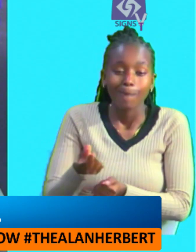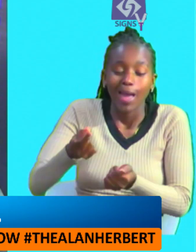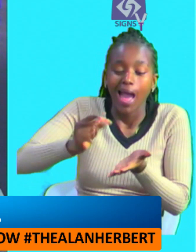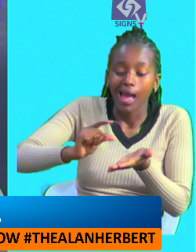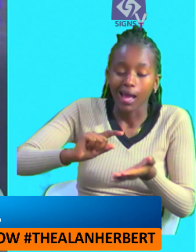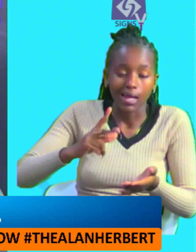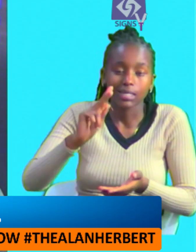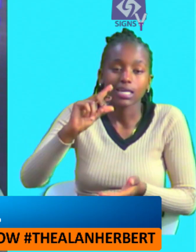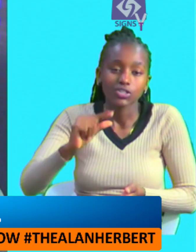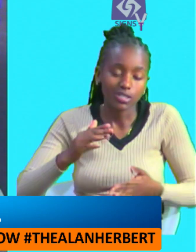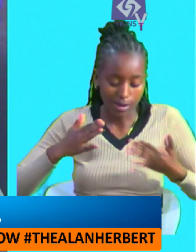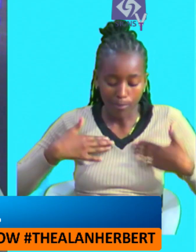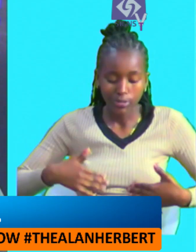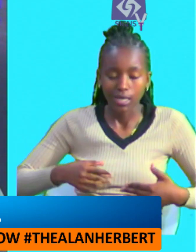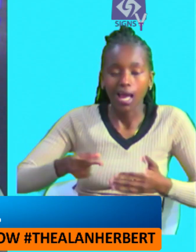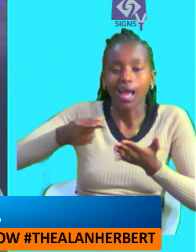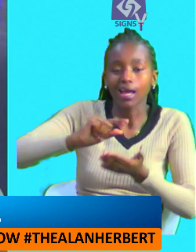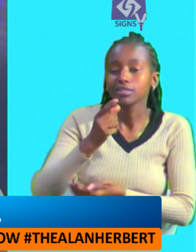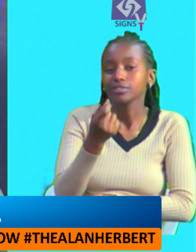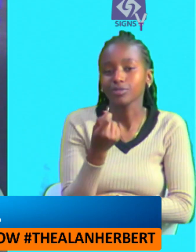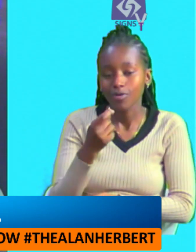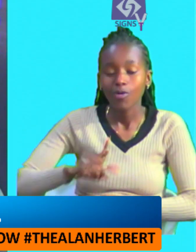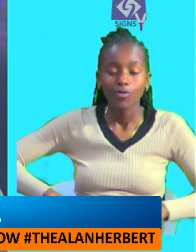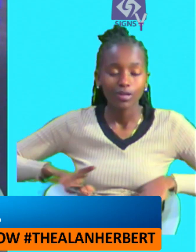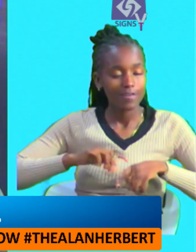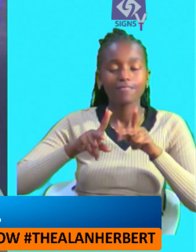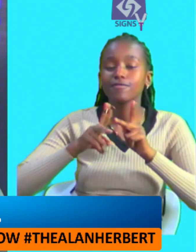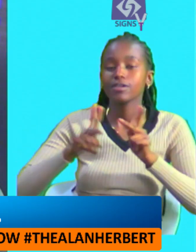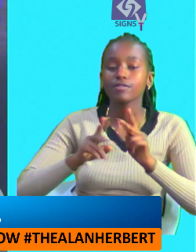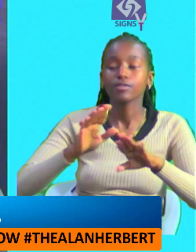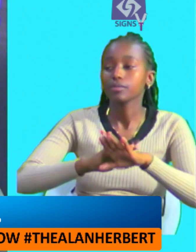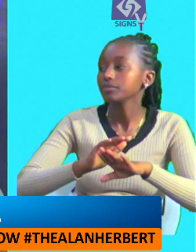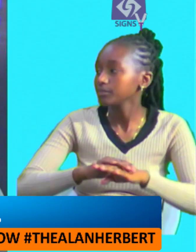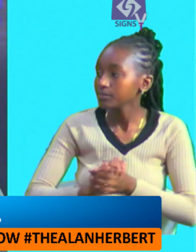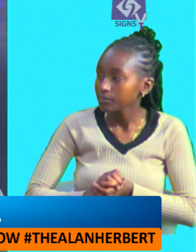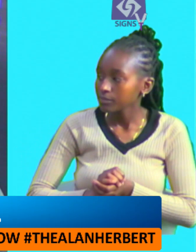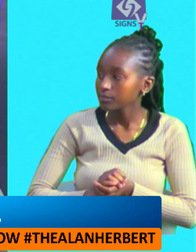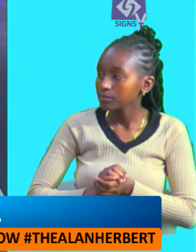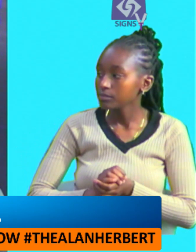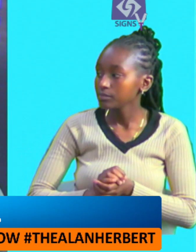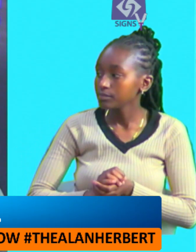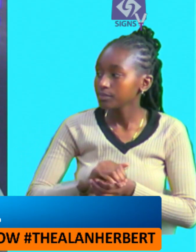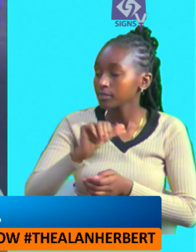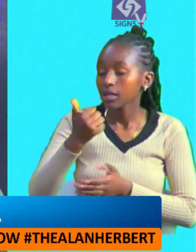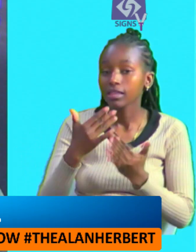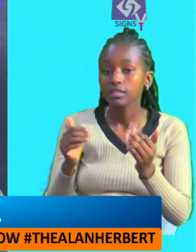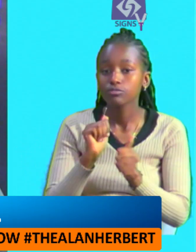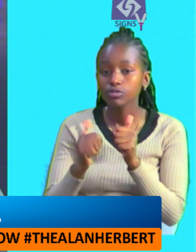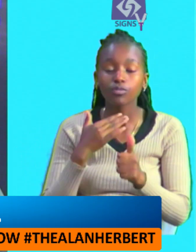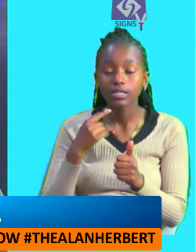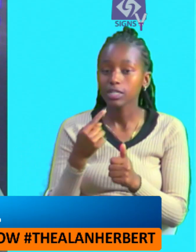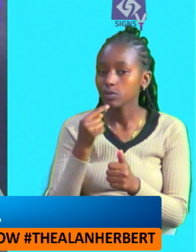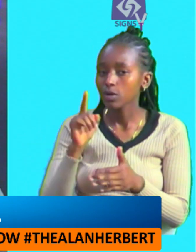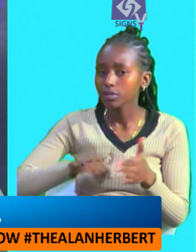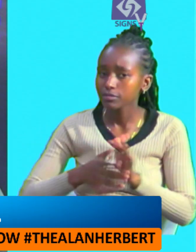Remember ALANHERBERT? Nimejua kuedit ka pro. Yes. Hey, I'm super proud of myself in